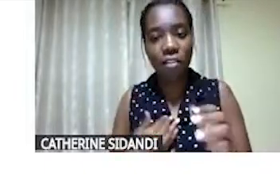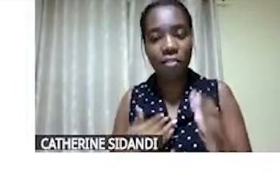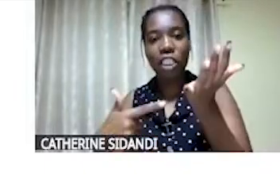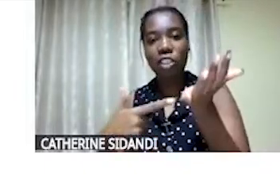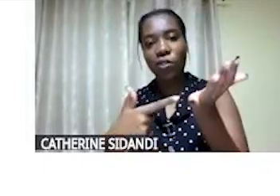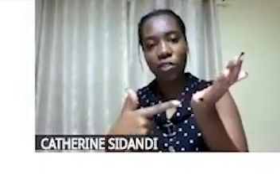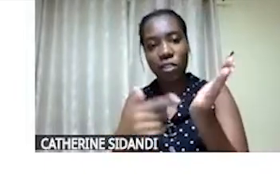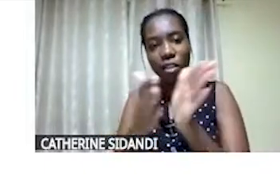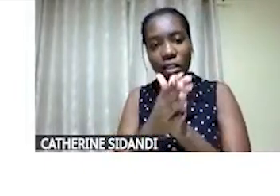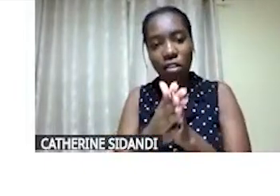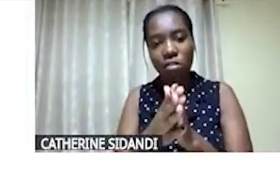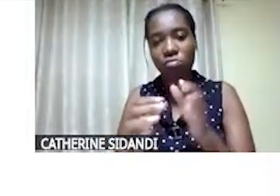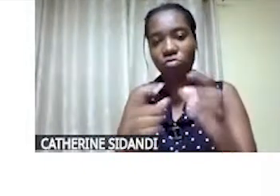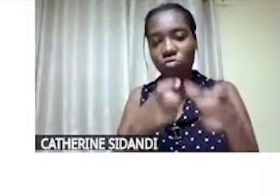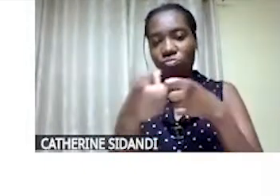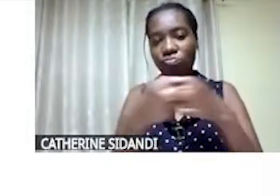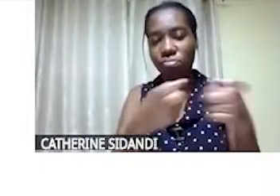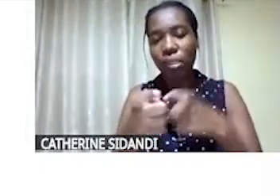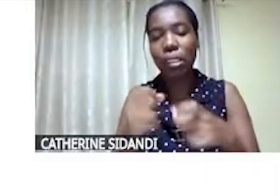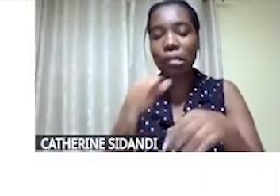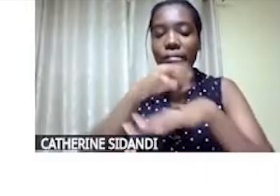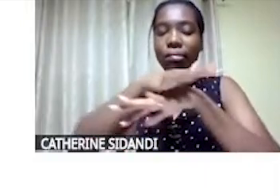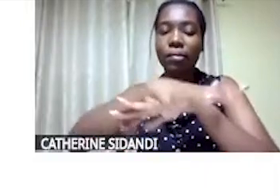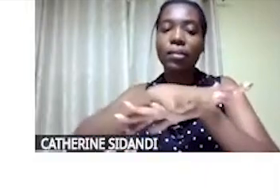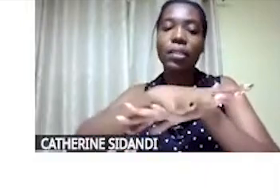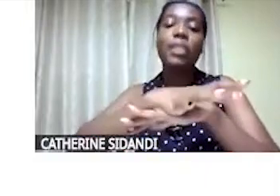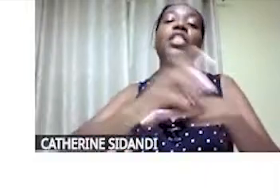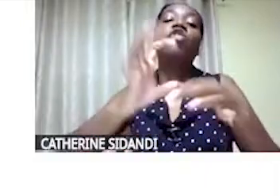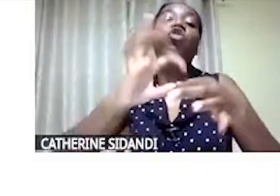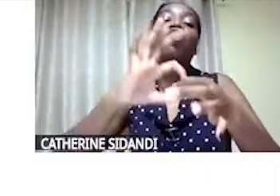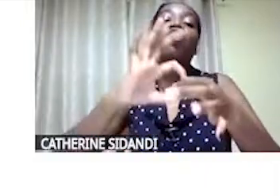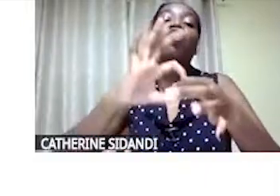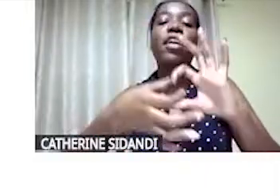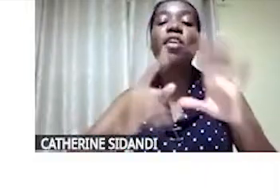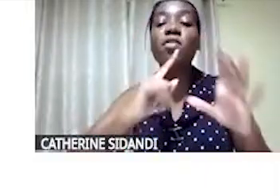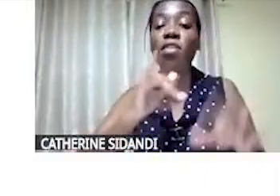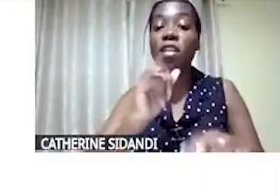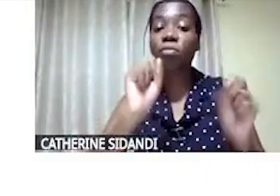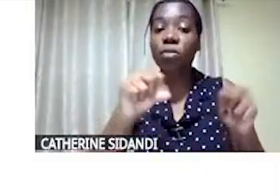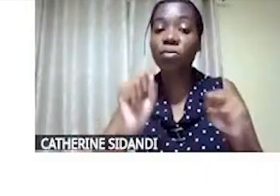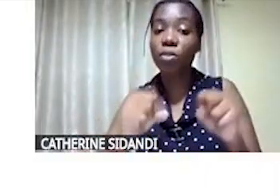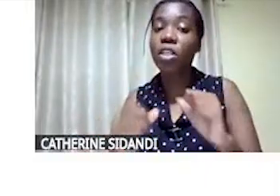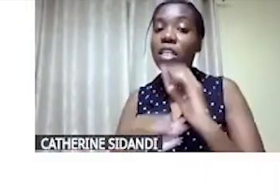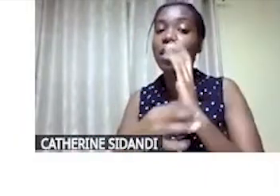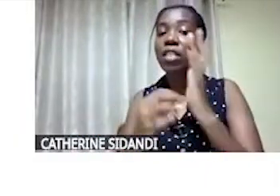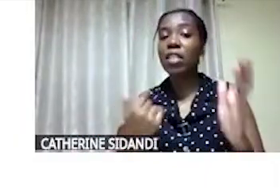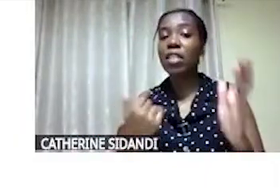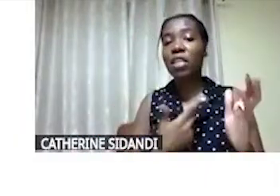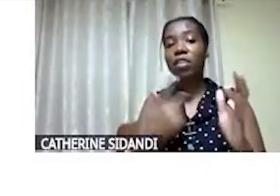chain. That is a strategy statement that did guide Twiga Foods for the time